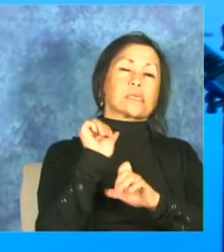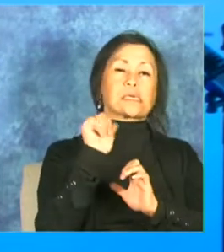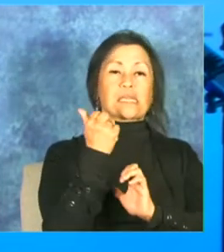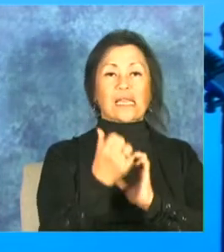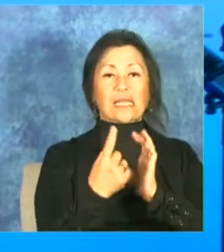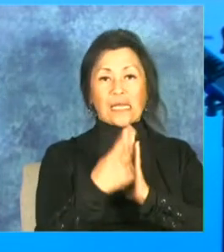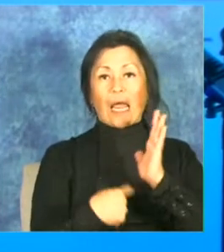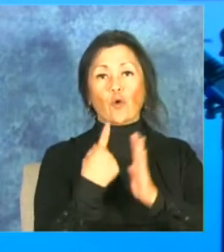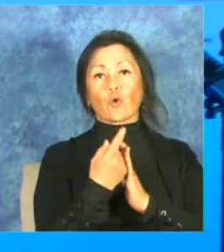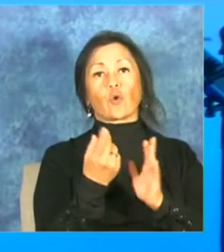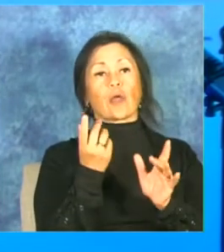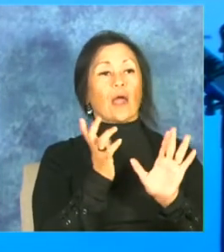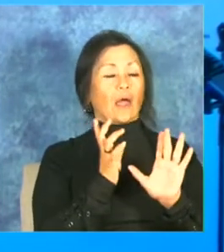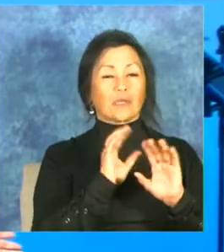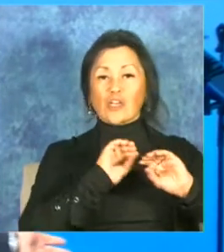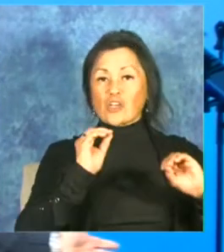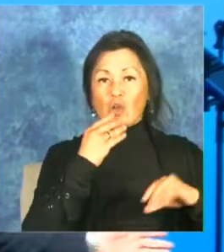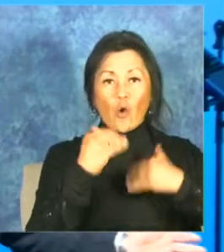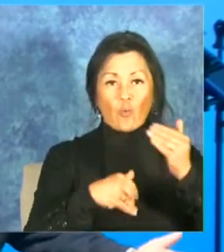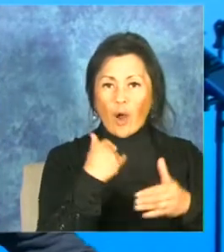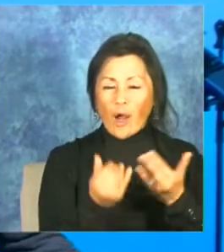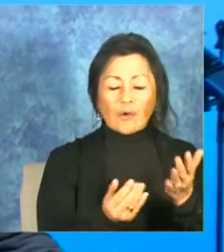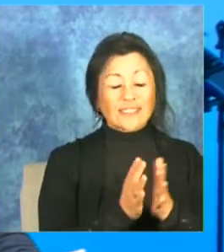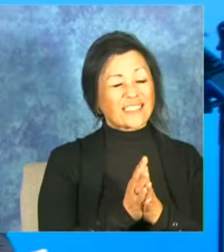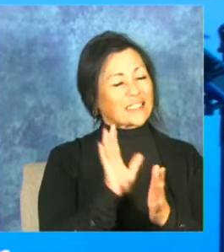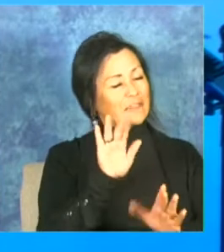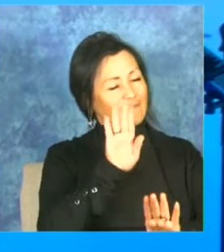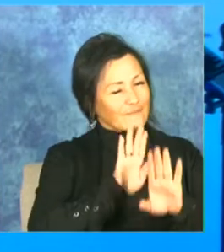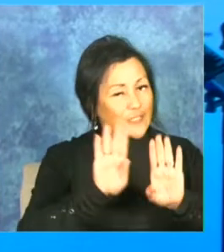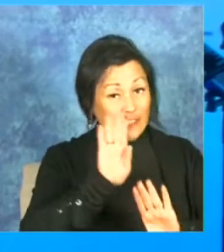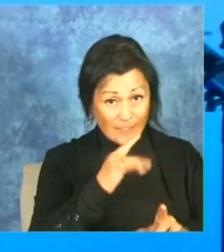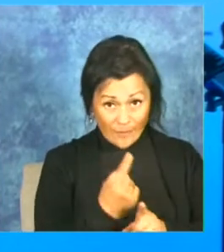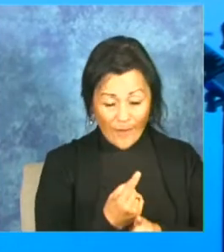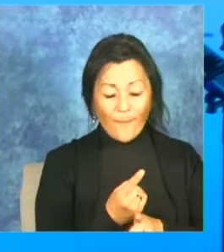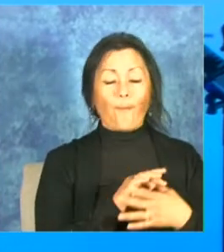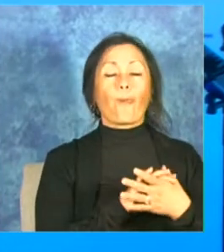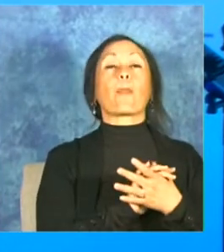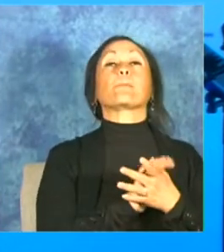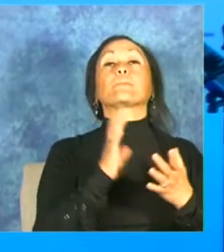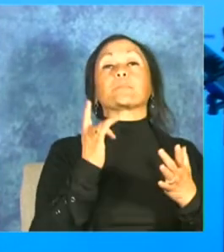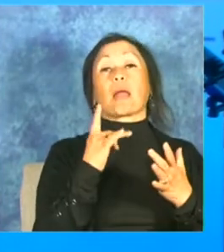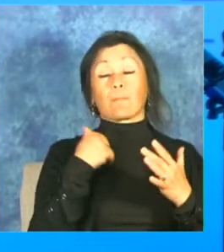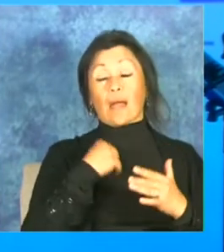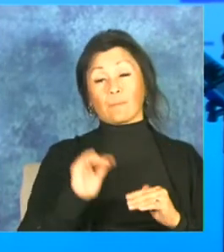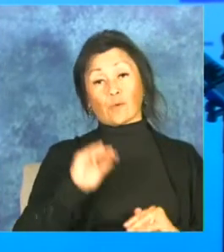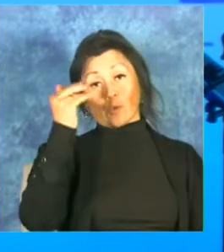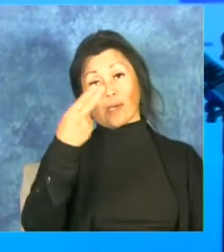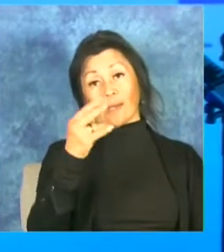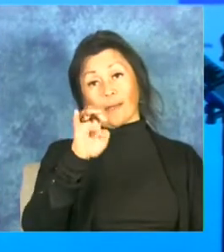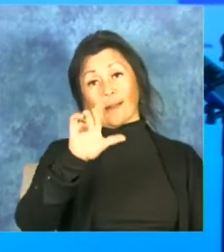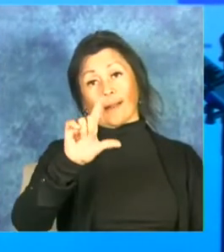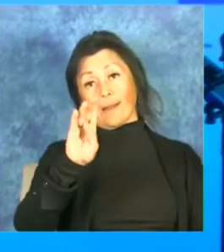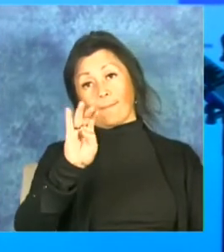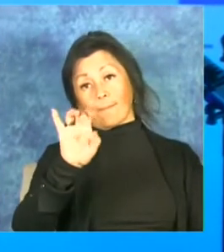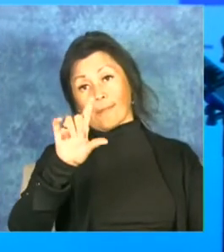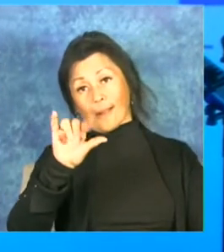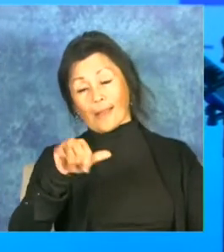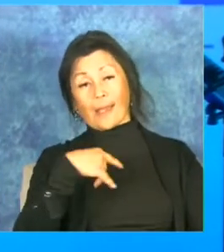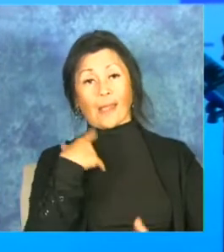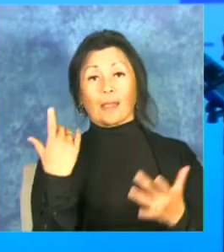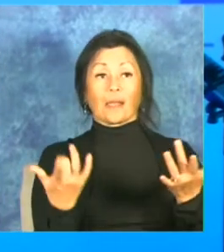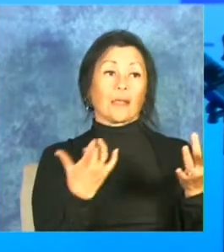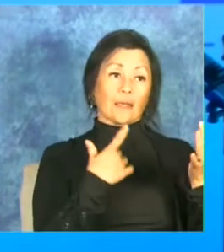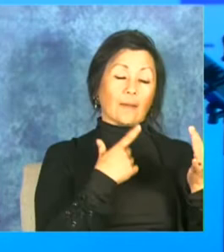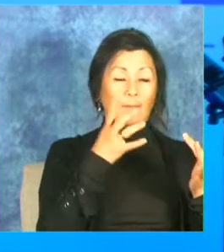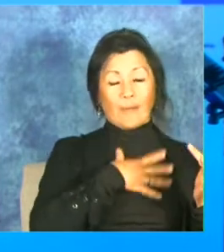hours and you made no progress whatsoever, that's frustrating. Now, being raised a hillbilly, that usually translates into my